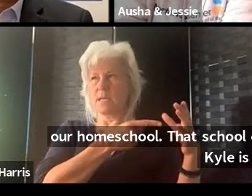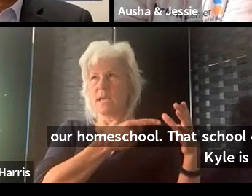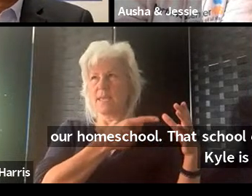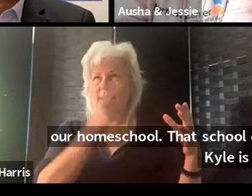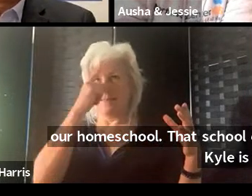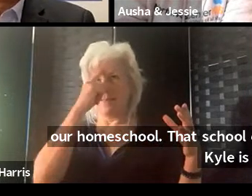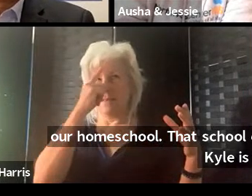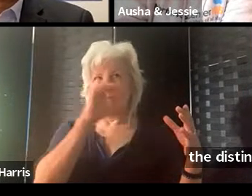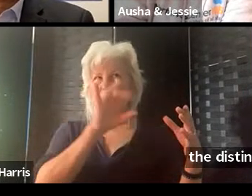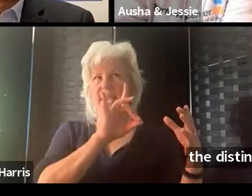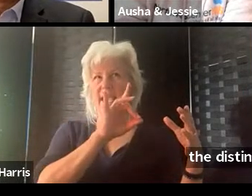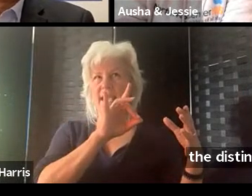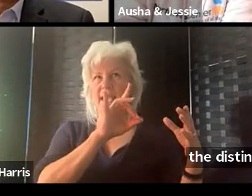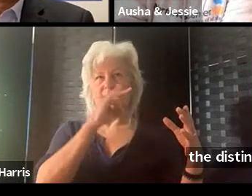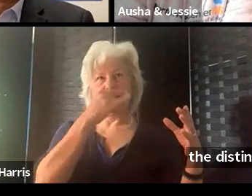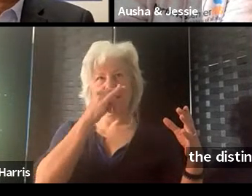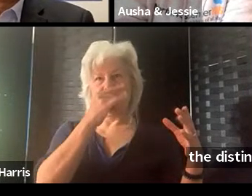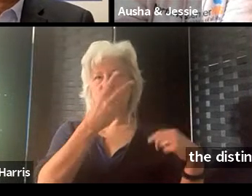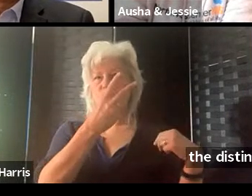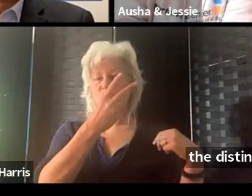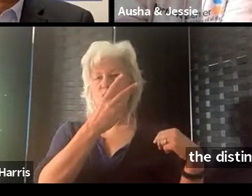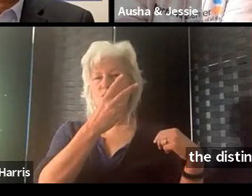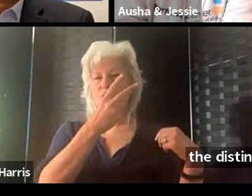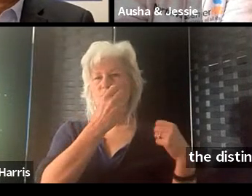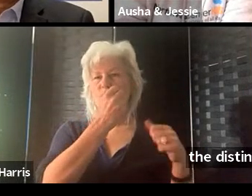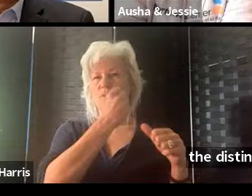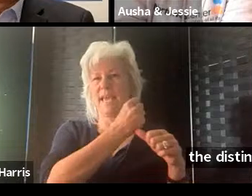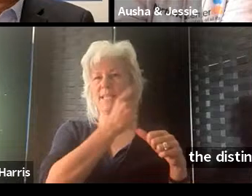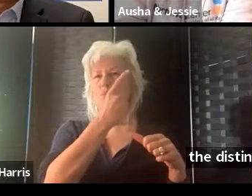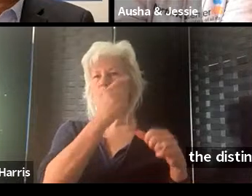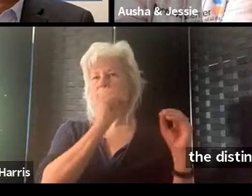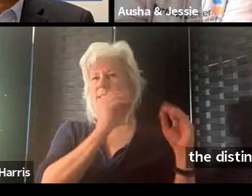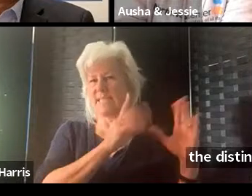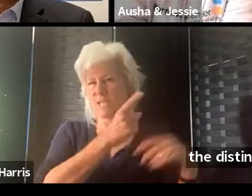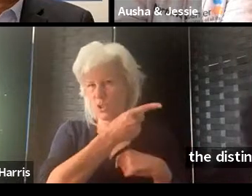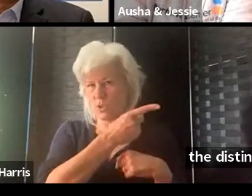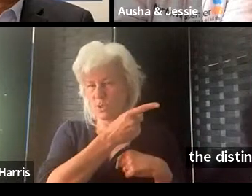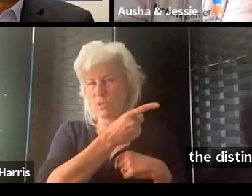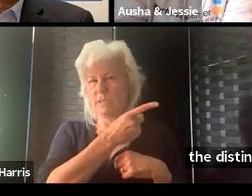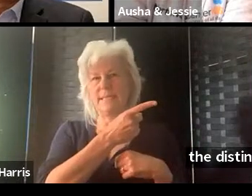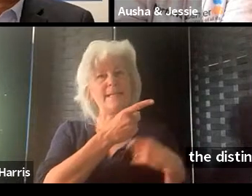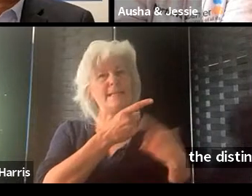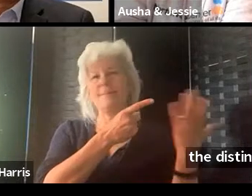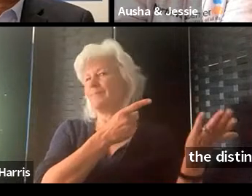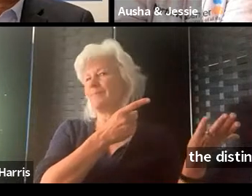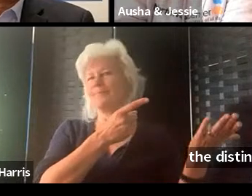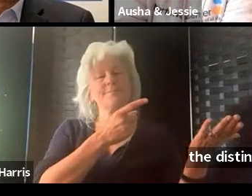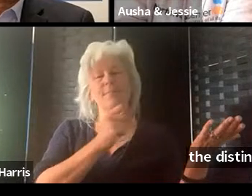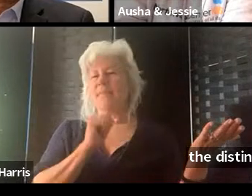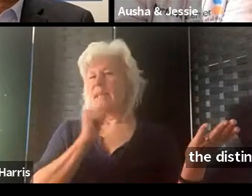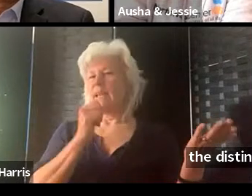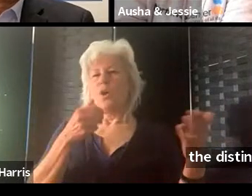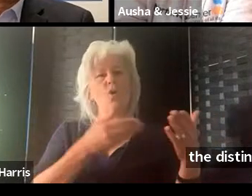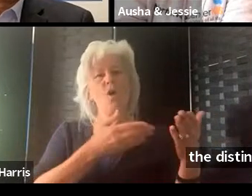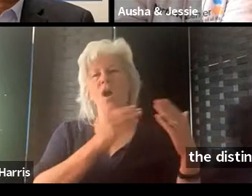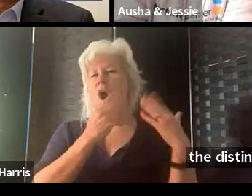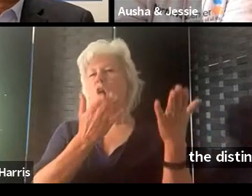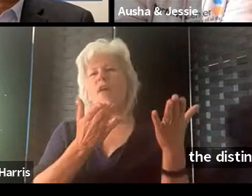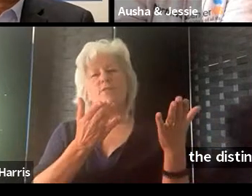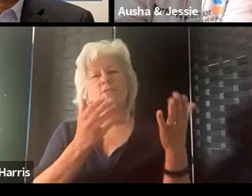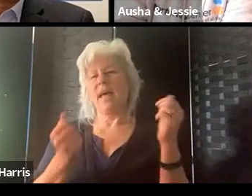kids, 2 instructional aides, and 1 teacher. And unfortunately, they do not offer that at every school. And